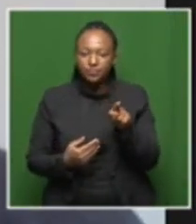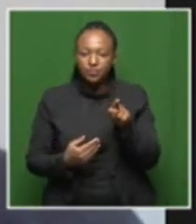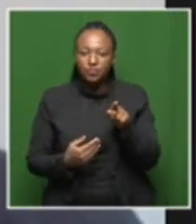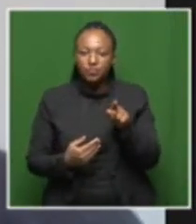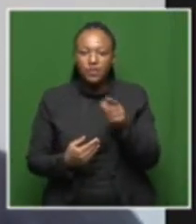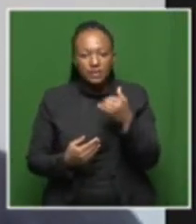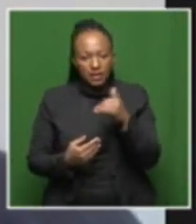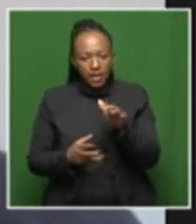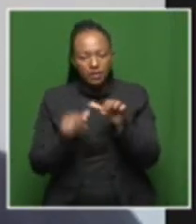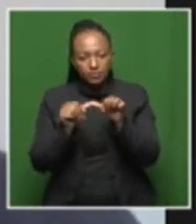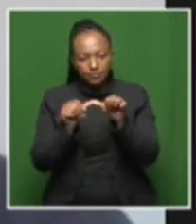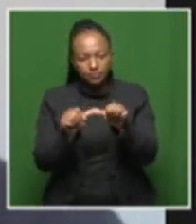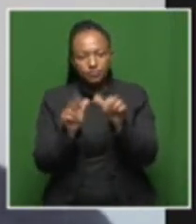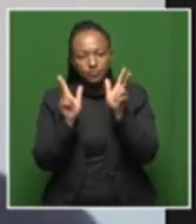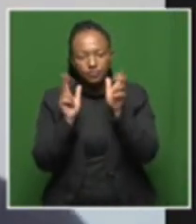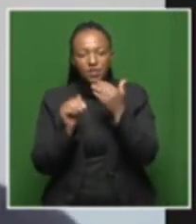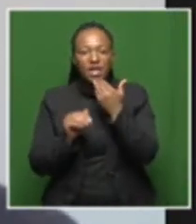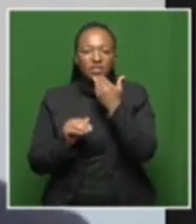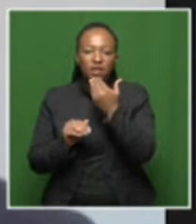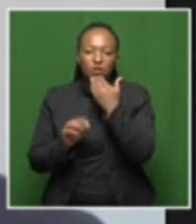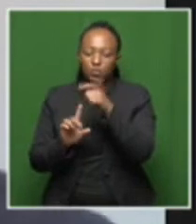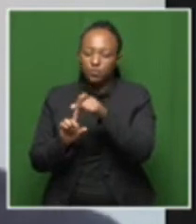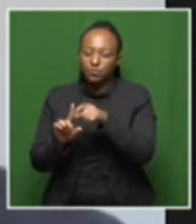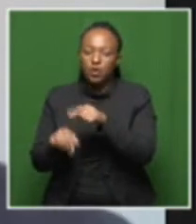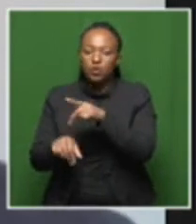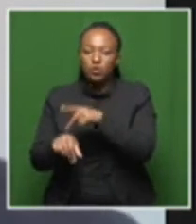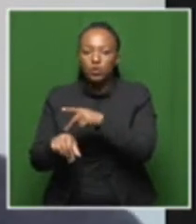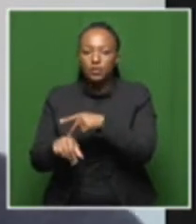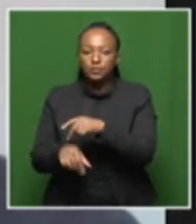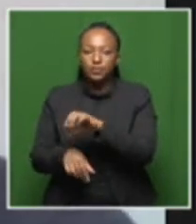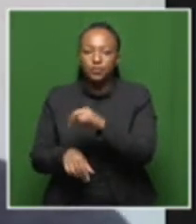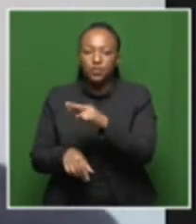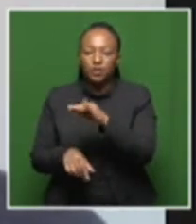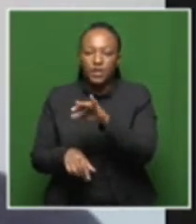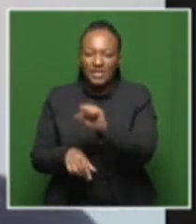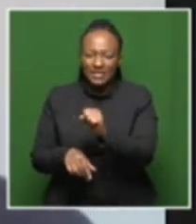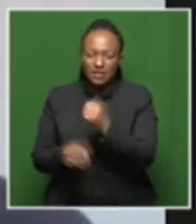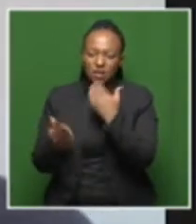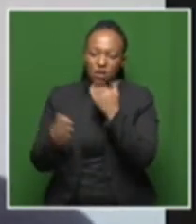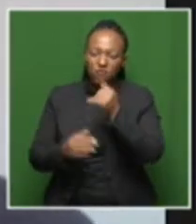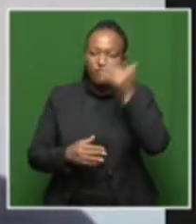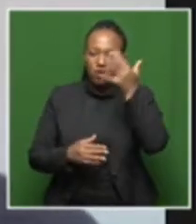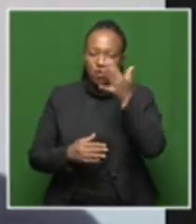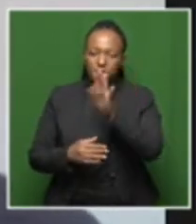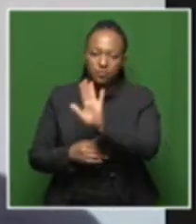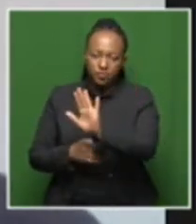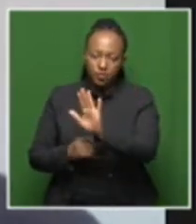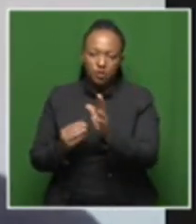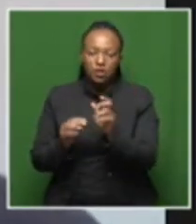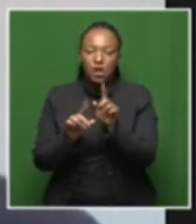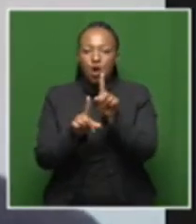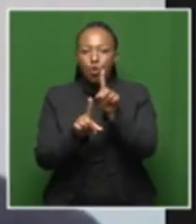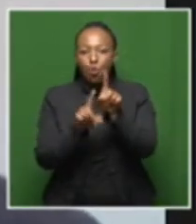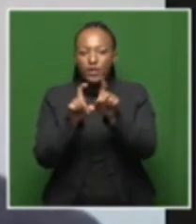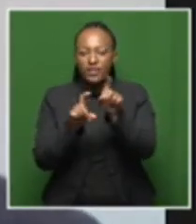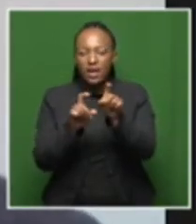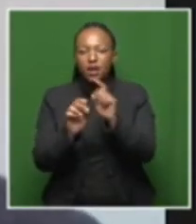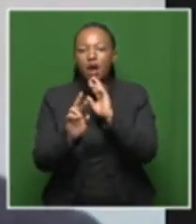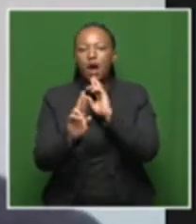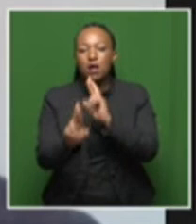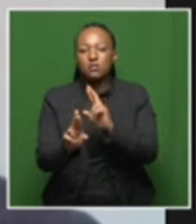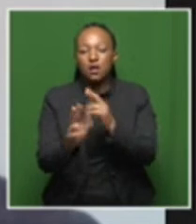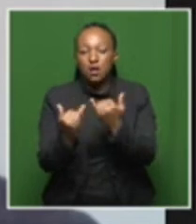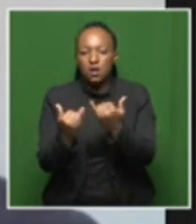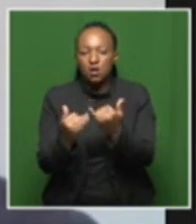still remaining here with us. Thanks, Dr. Chris, for that insightful presentation as well. We are going to now move on to our question and answer session. Members